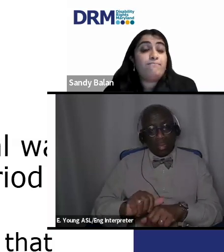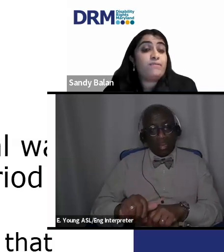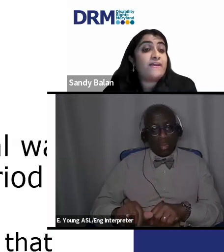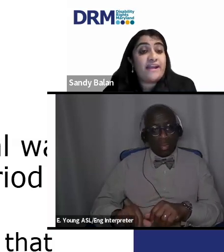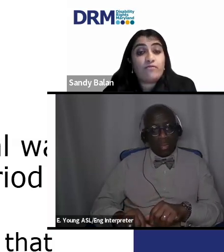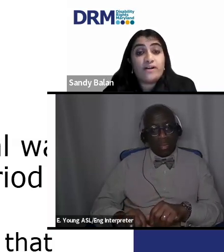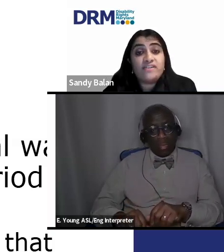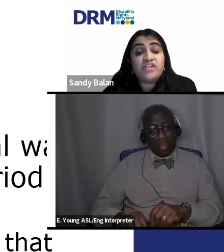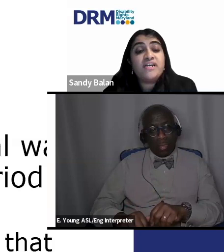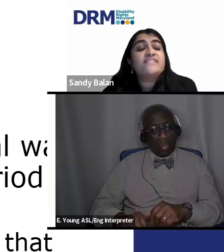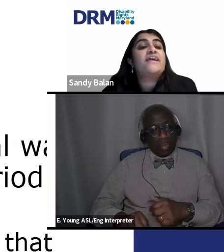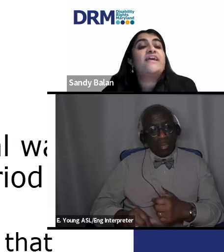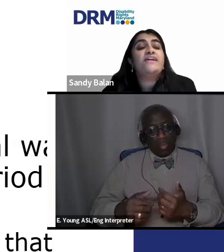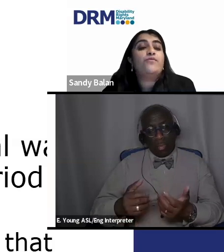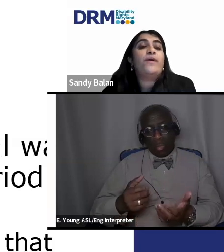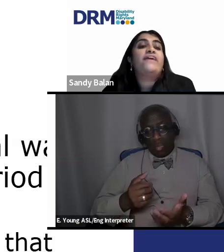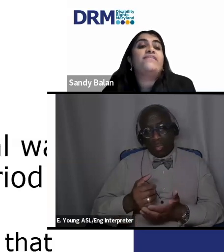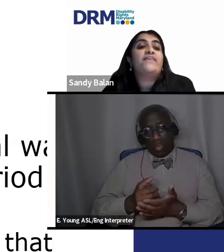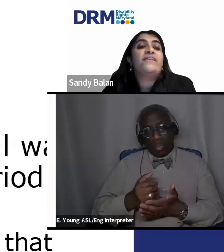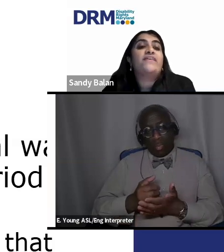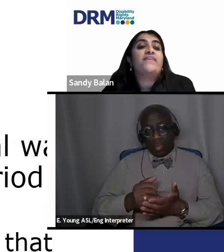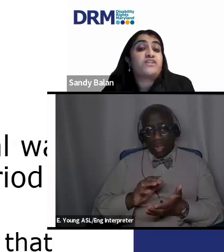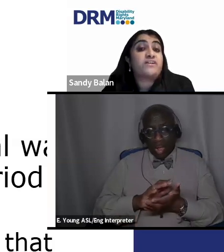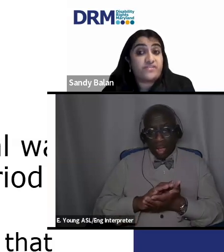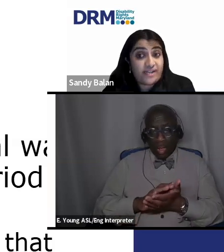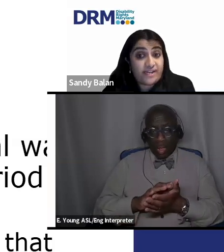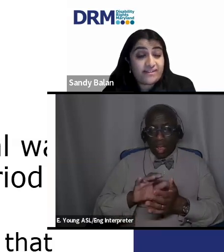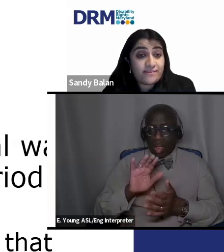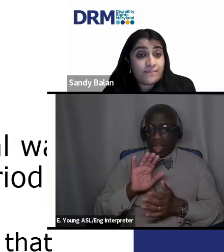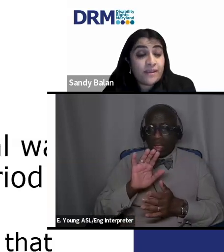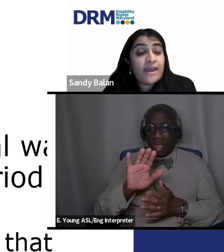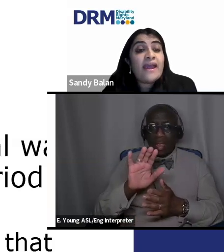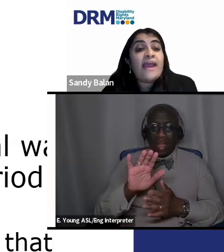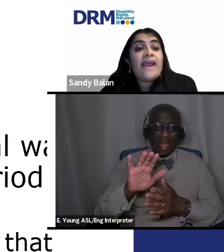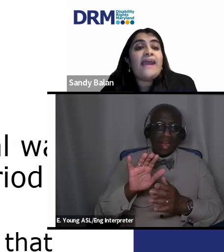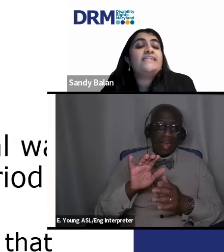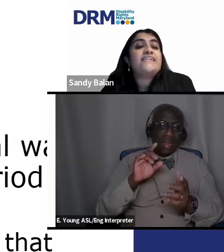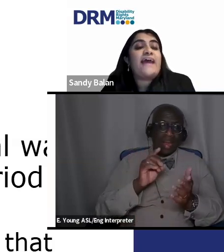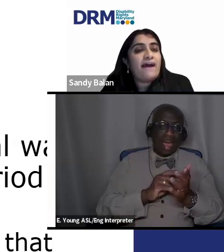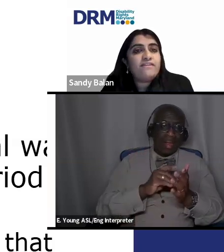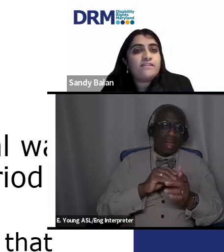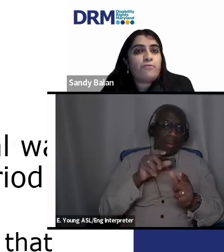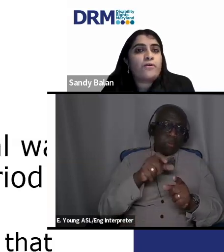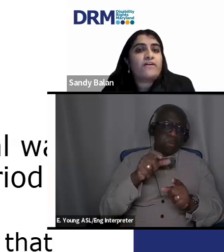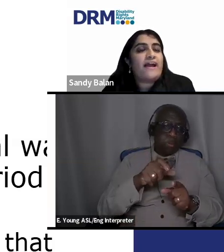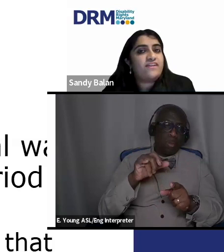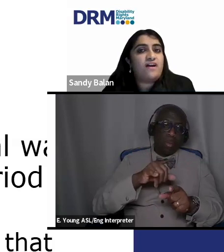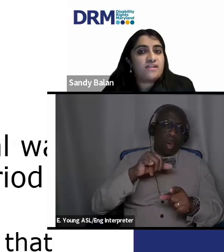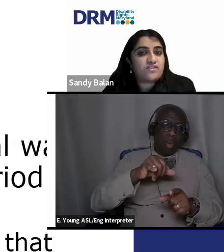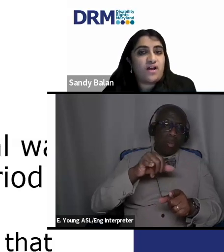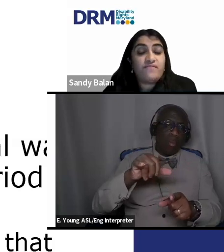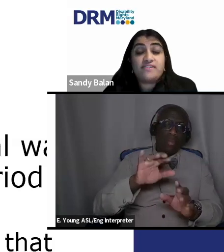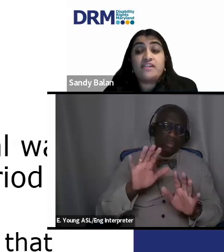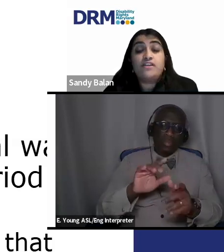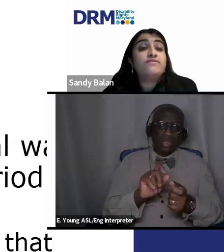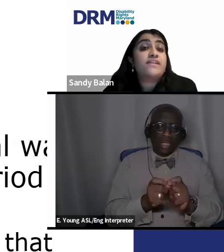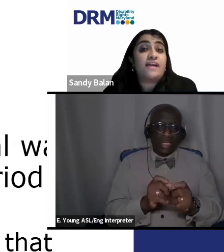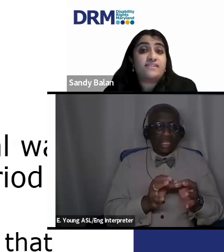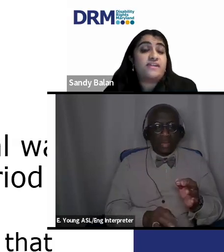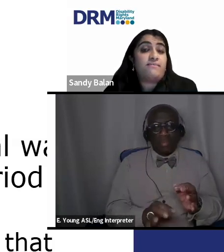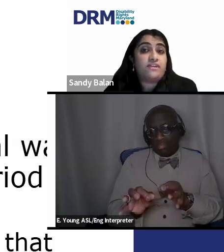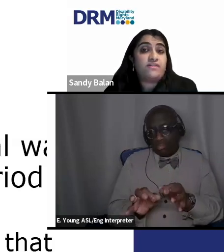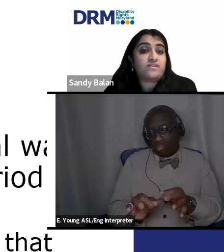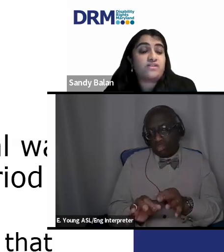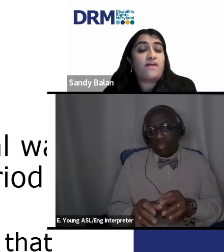and help them say it in plain language, say it in a way that the patient understands. And to have the supporter at the doctor's office and